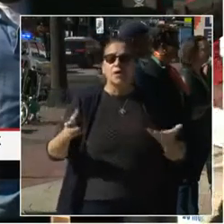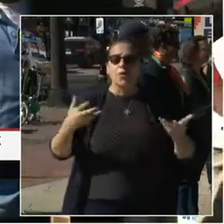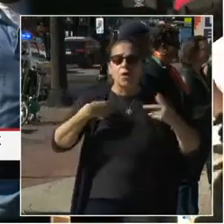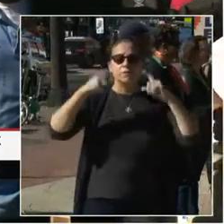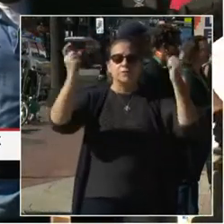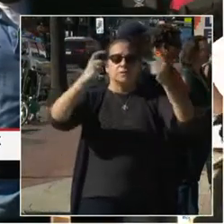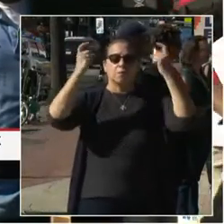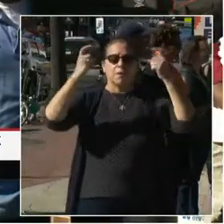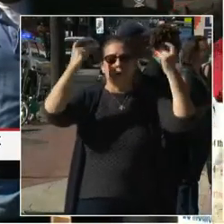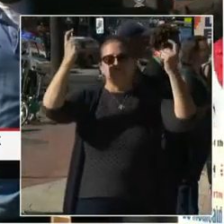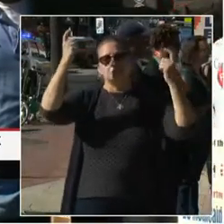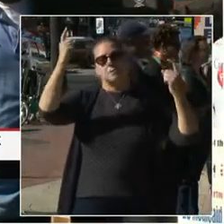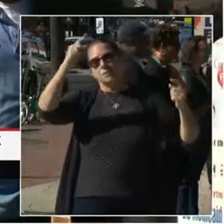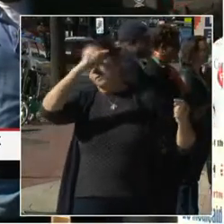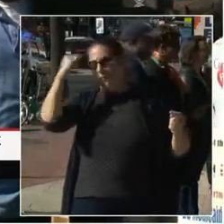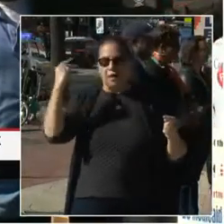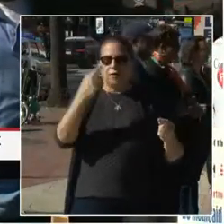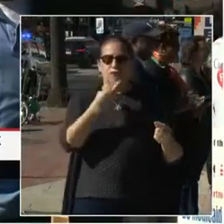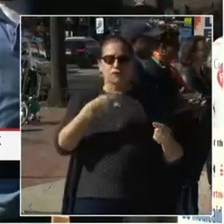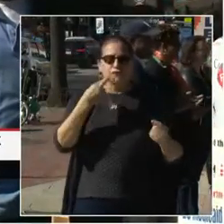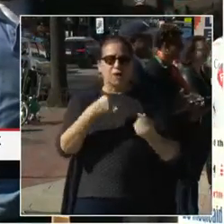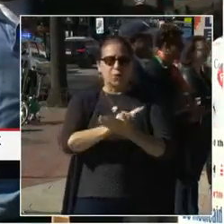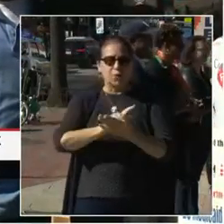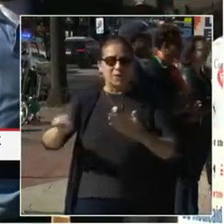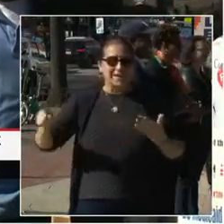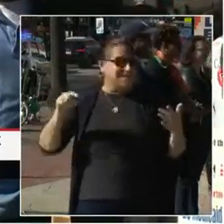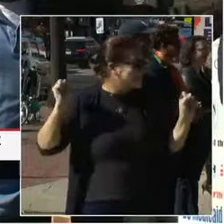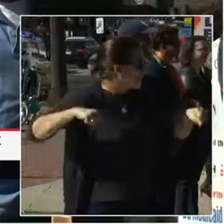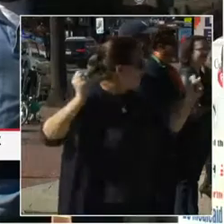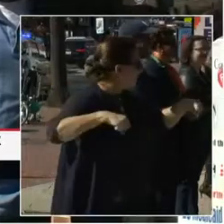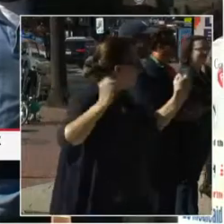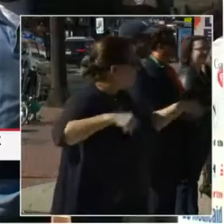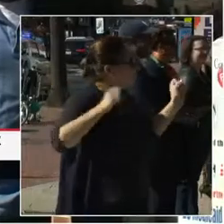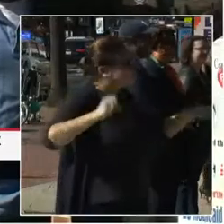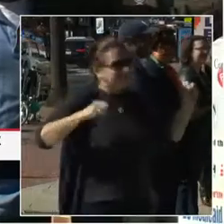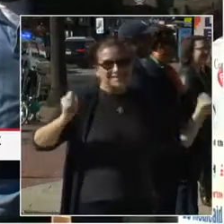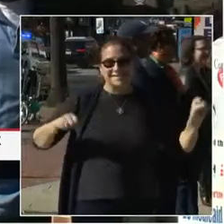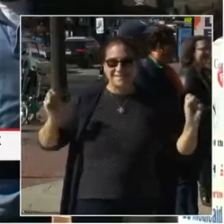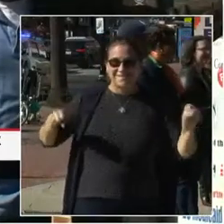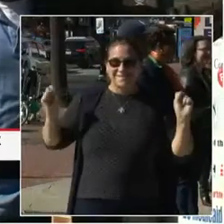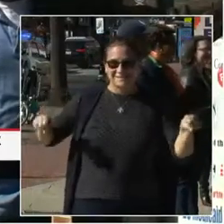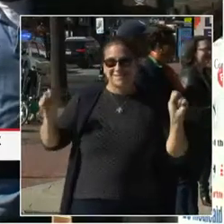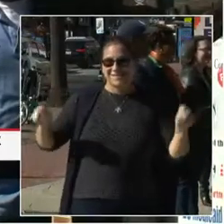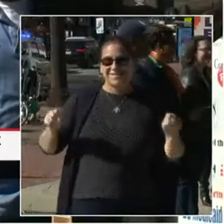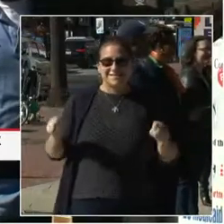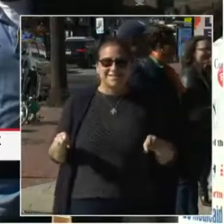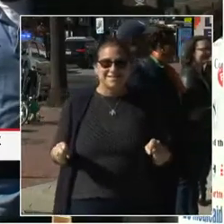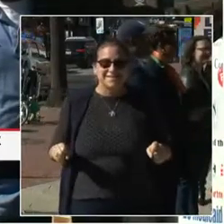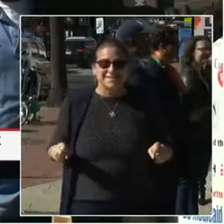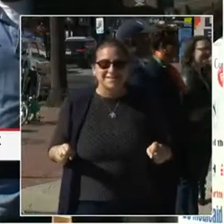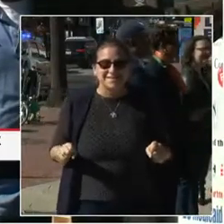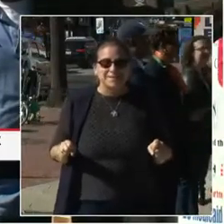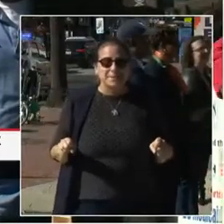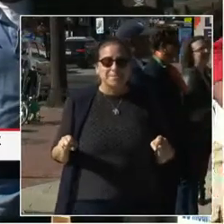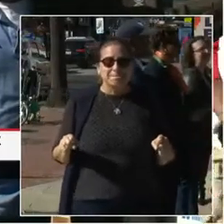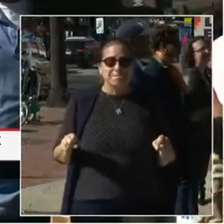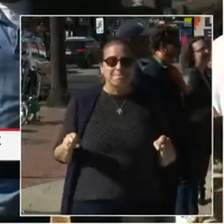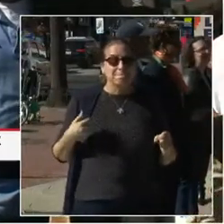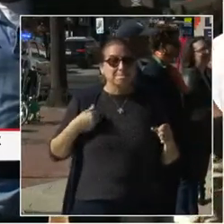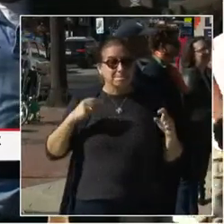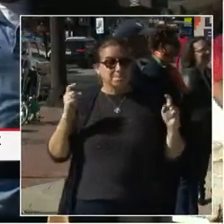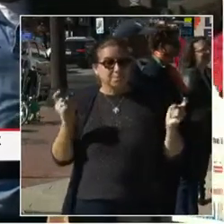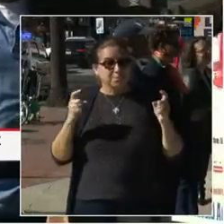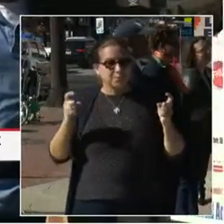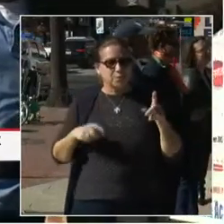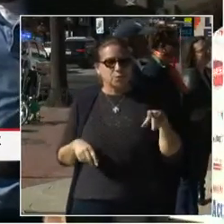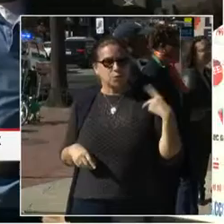Can you say yes to that? And we are also celebrating that D.C. is open. And we're open